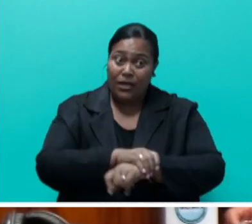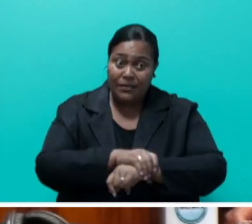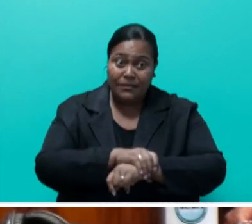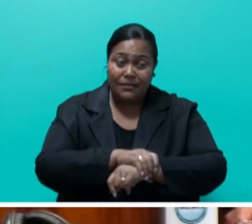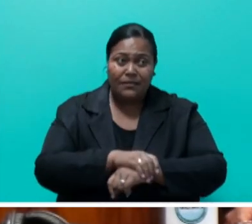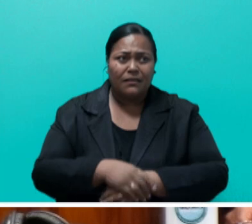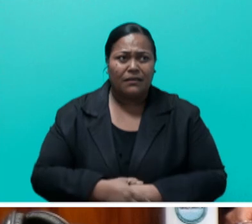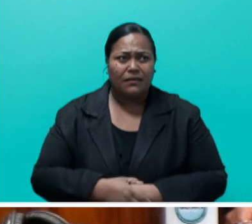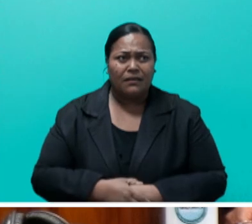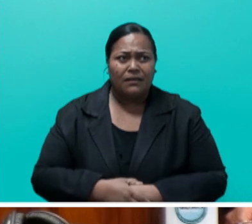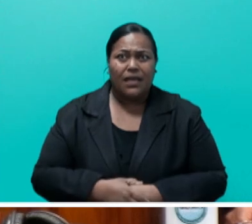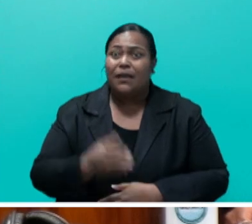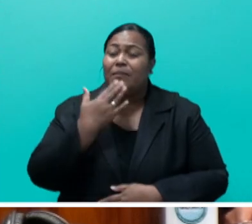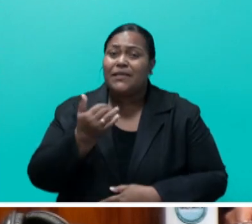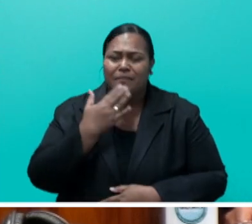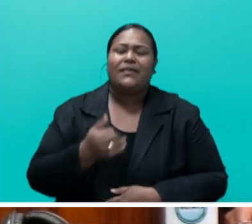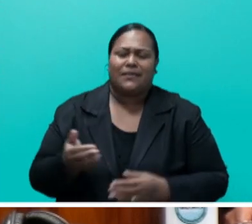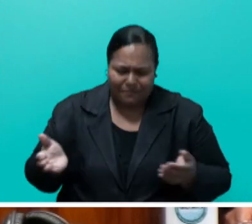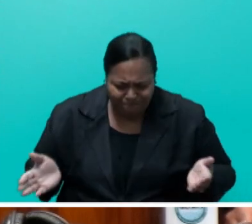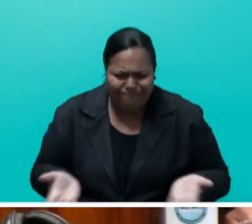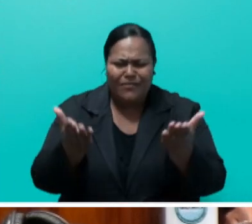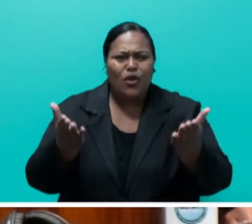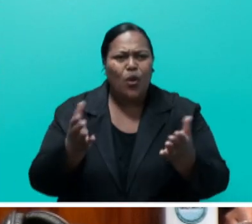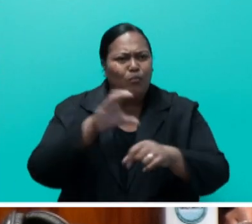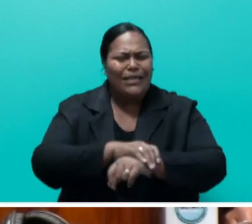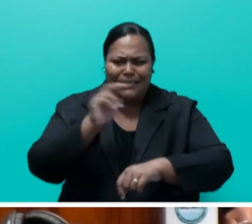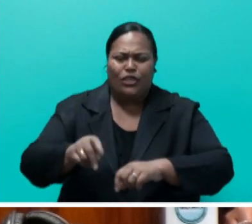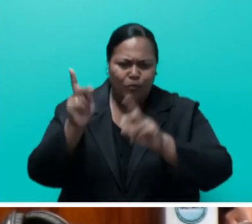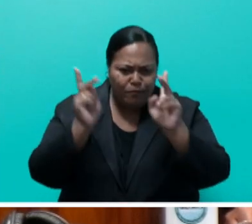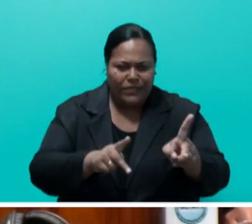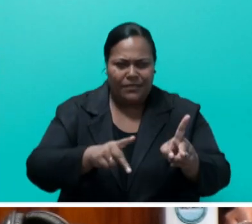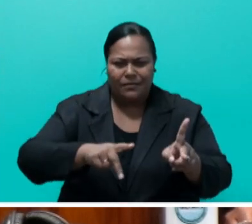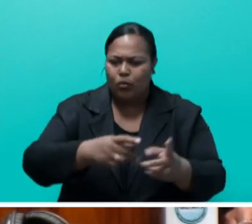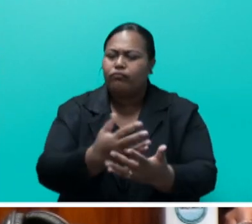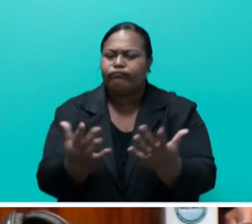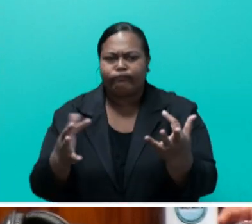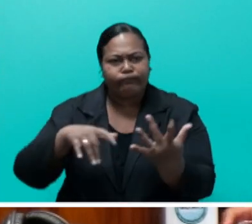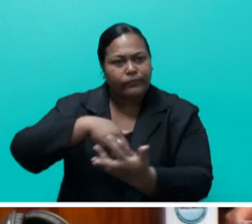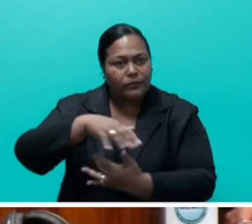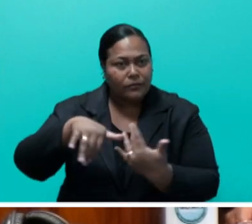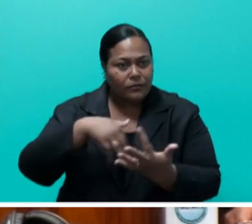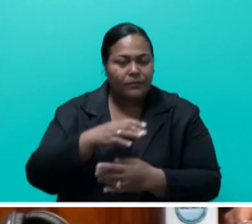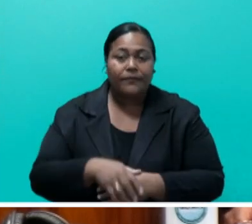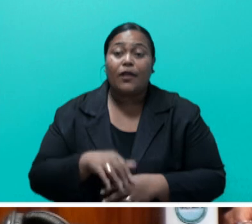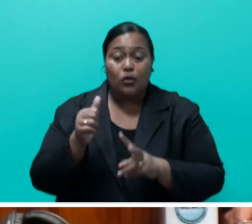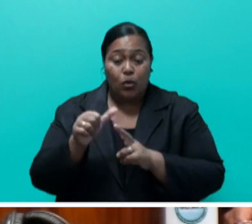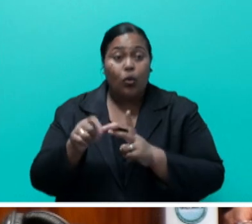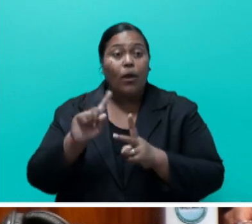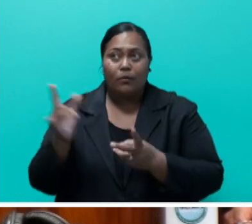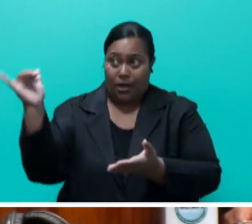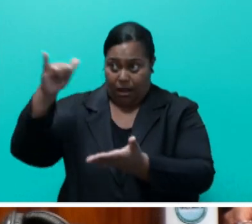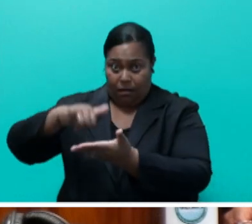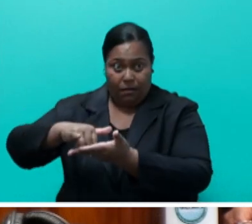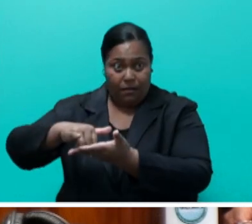can get the police to go out there and be present. One. Two is on illegal entries. Illegal entries include both personnel